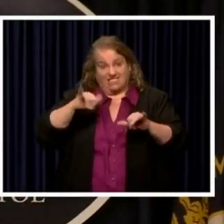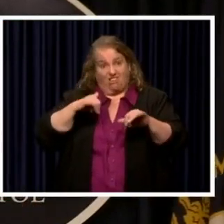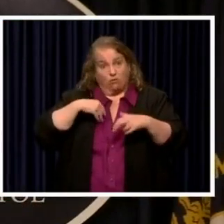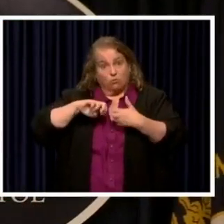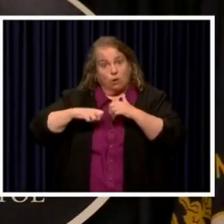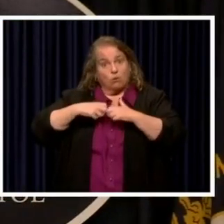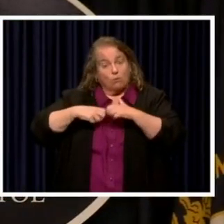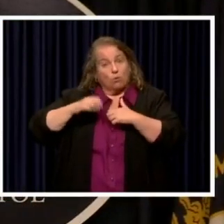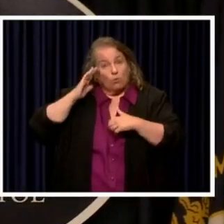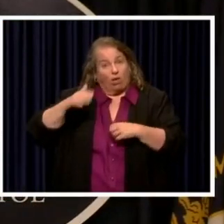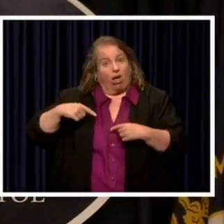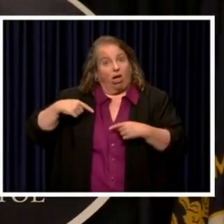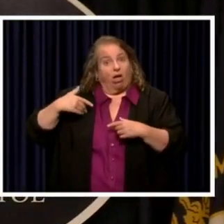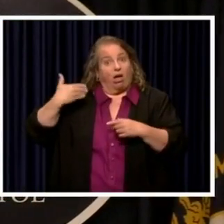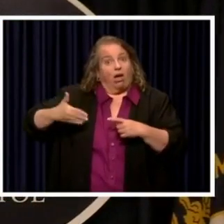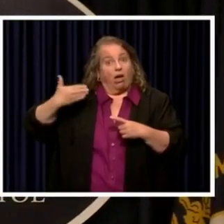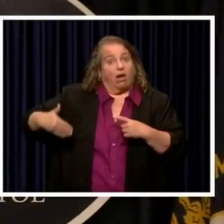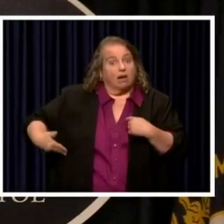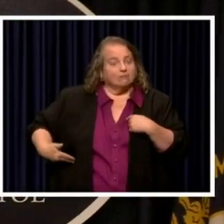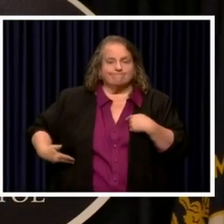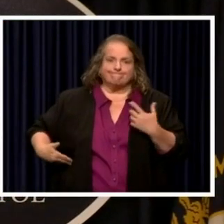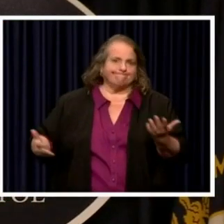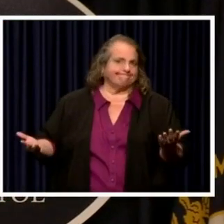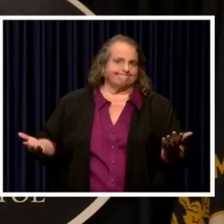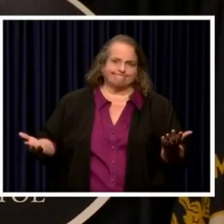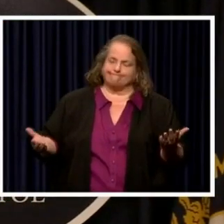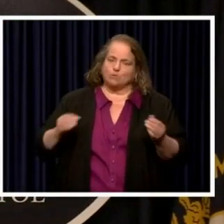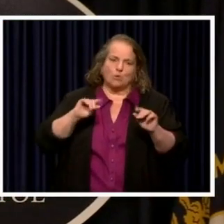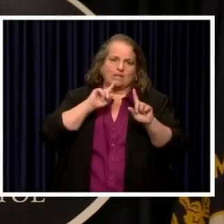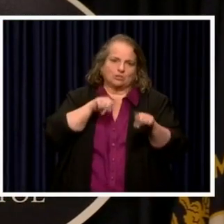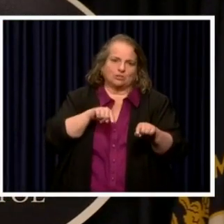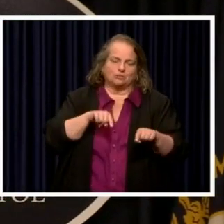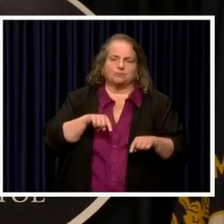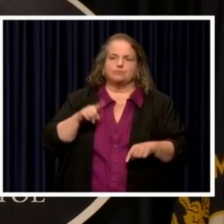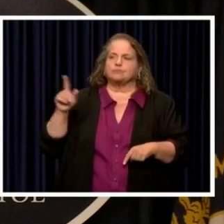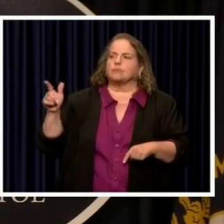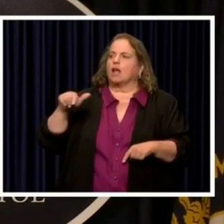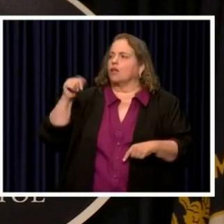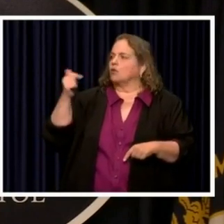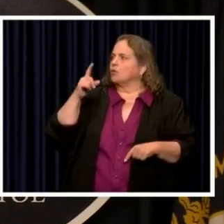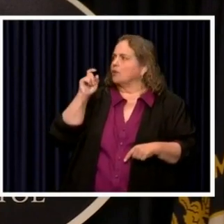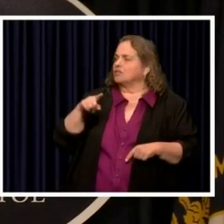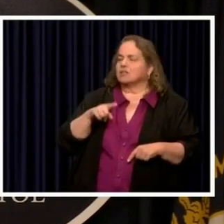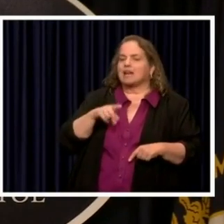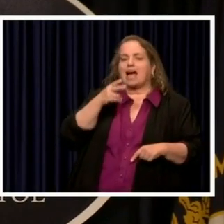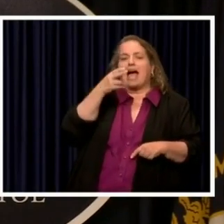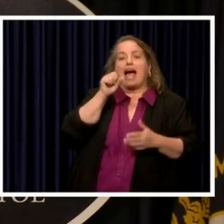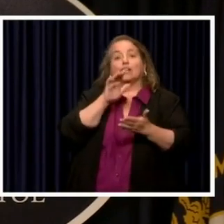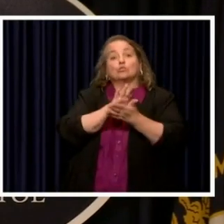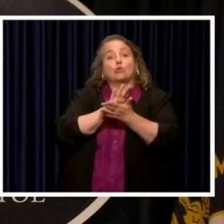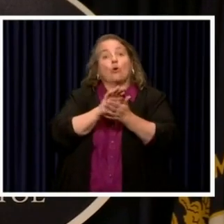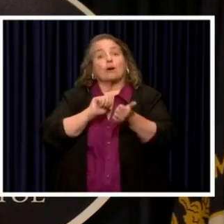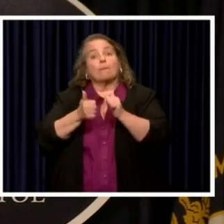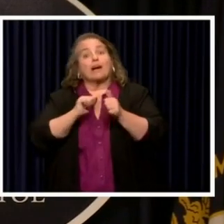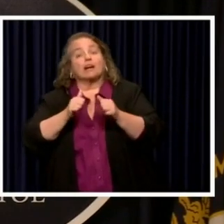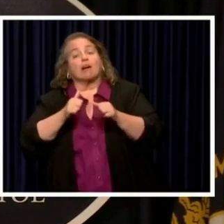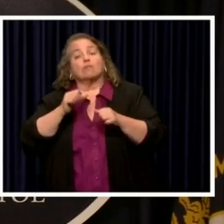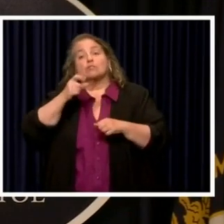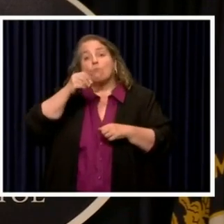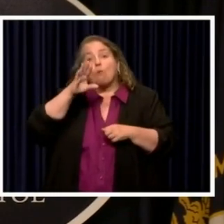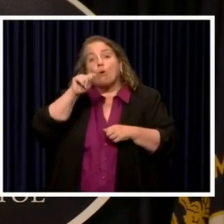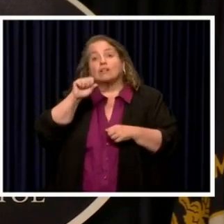All right, and trying to answer a couple of these very quickly. There's what's a rational timeline for high school competitive sports to return with or without